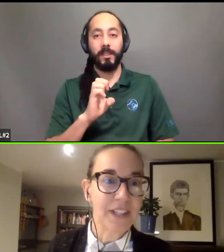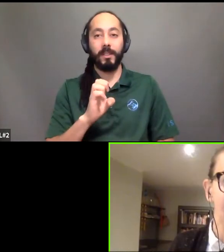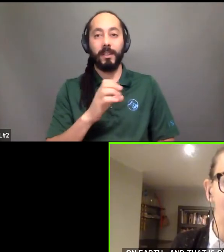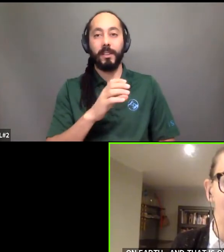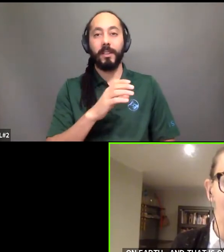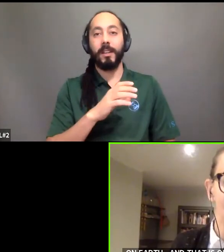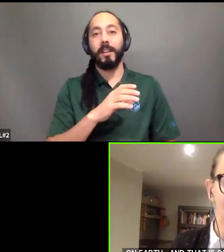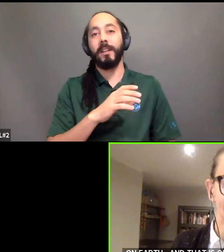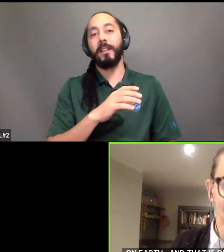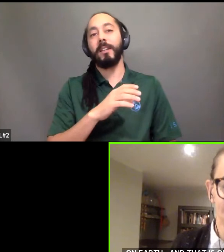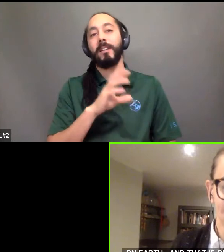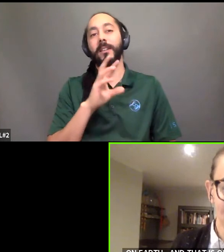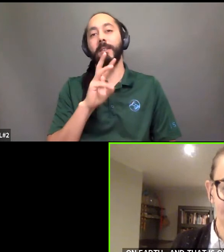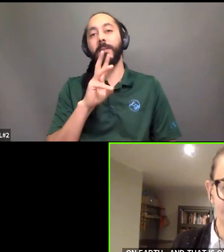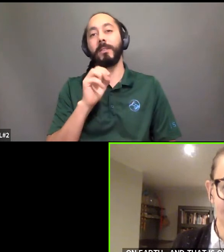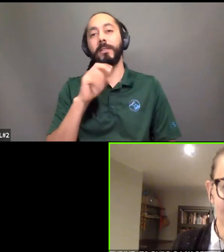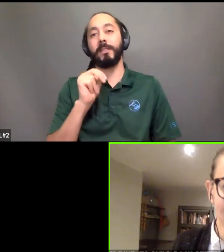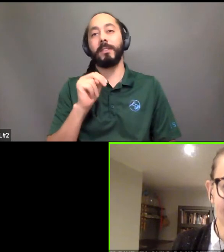Wilson Gilmore.